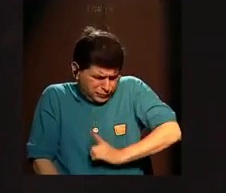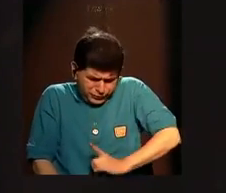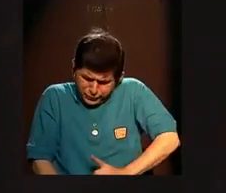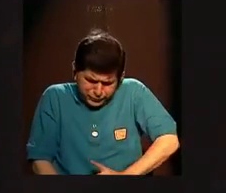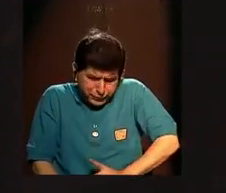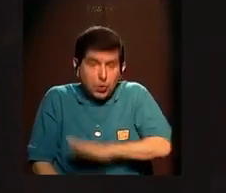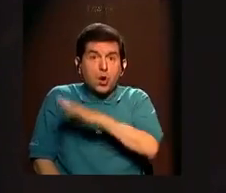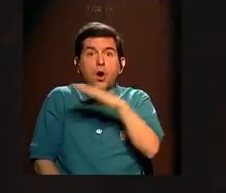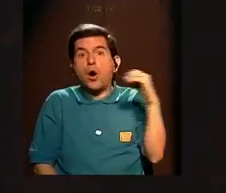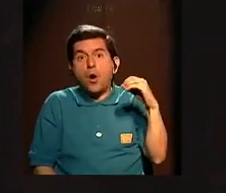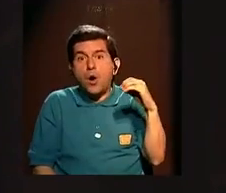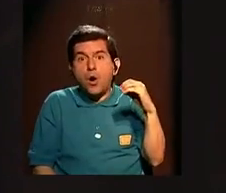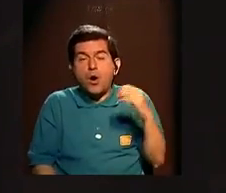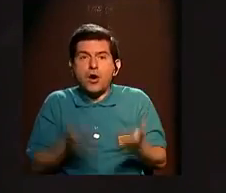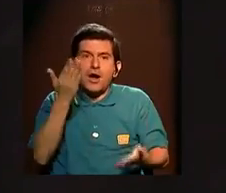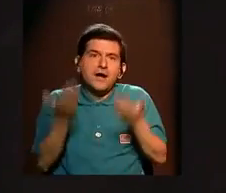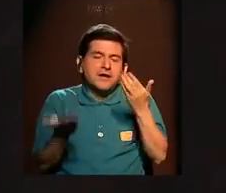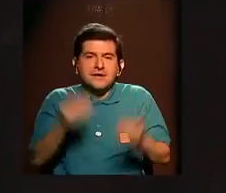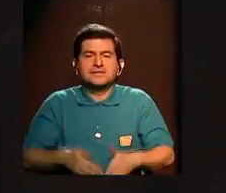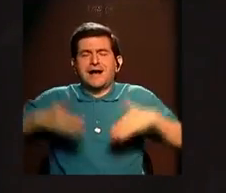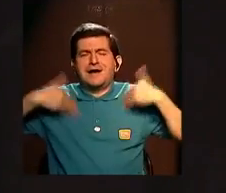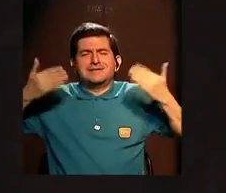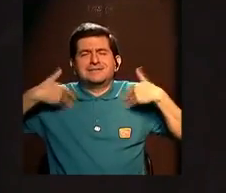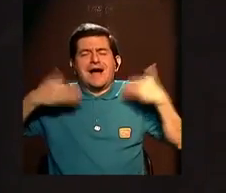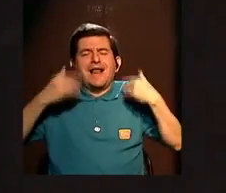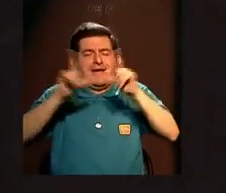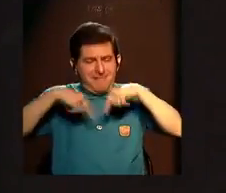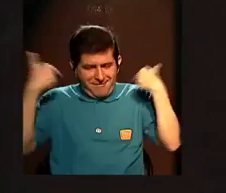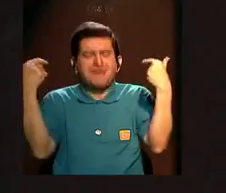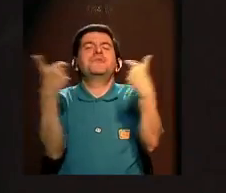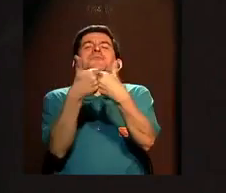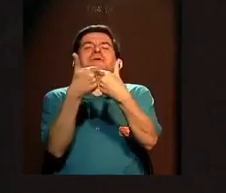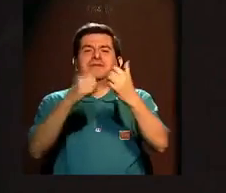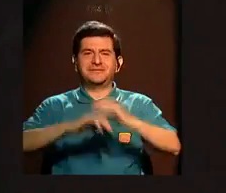or collective joy.